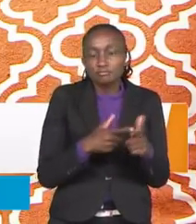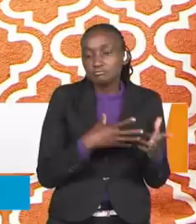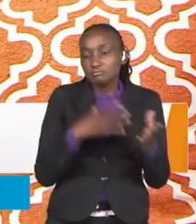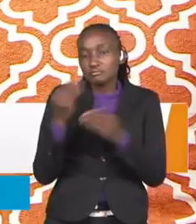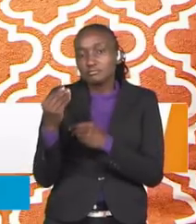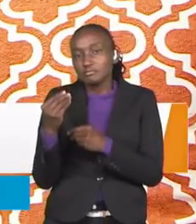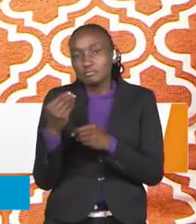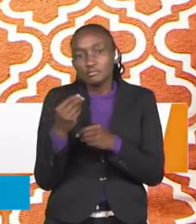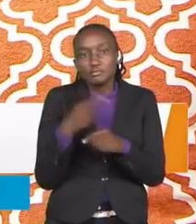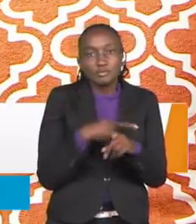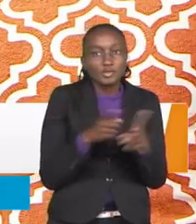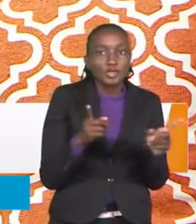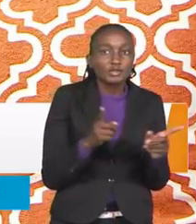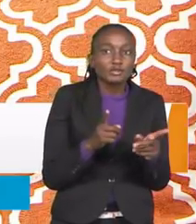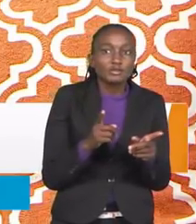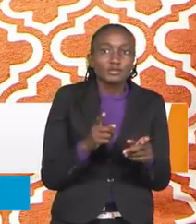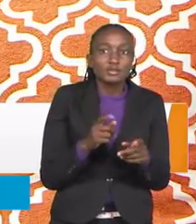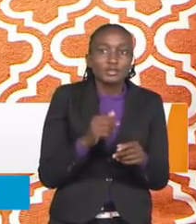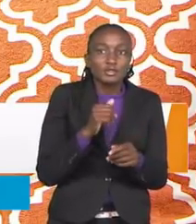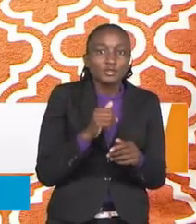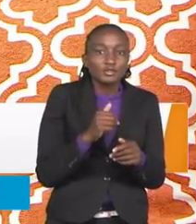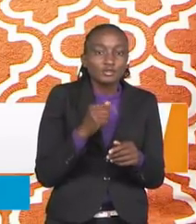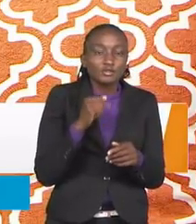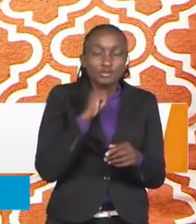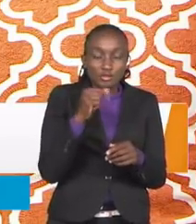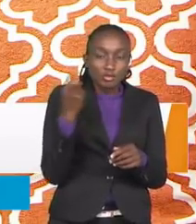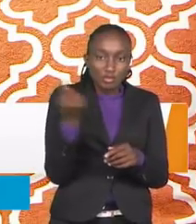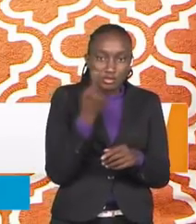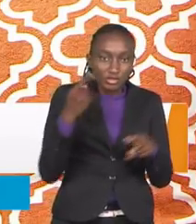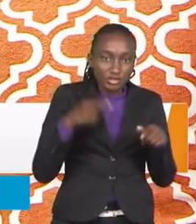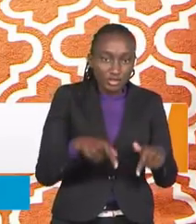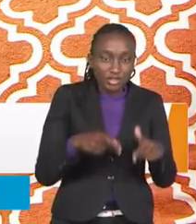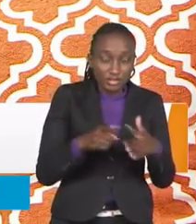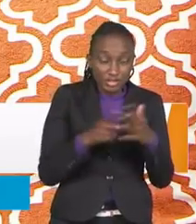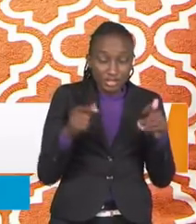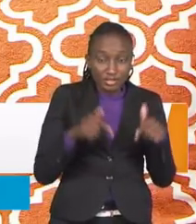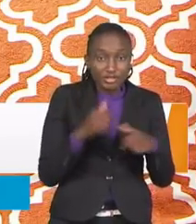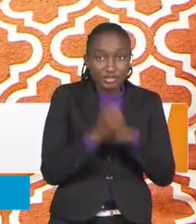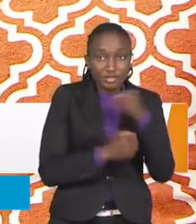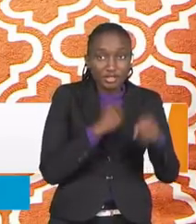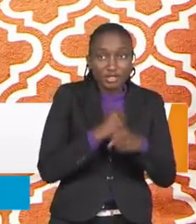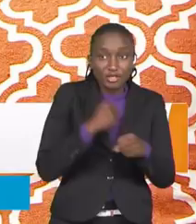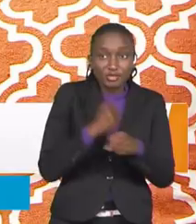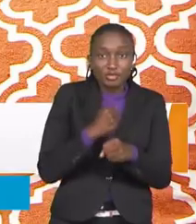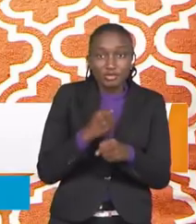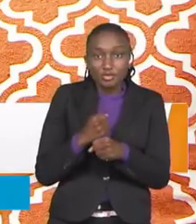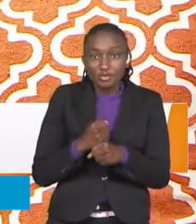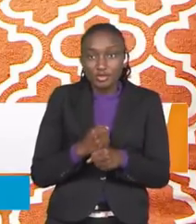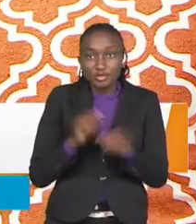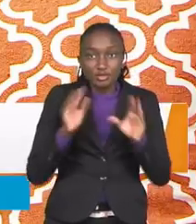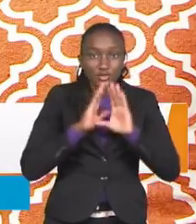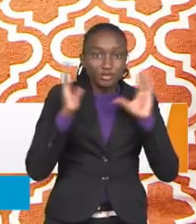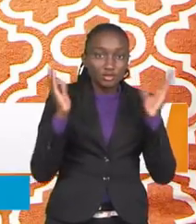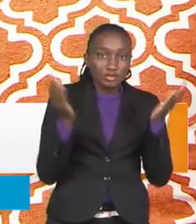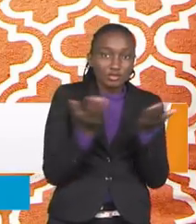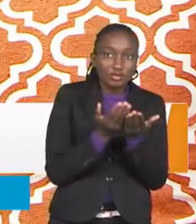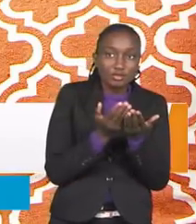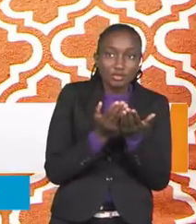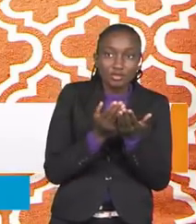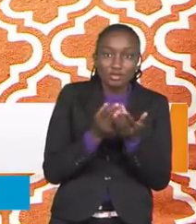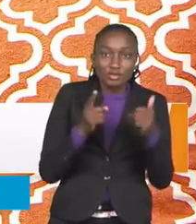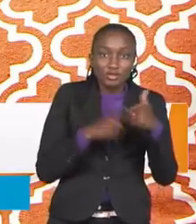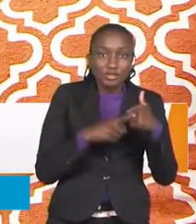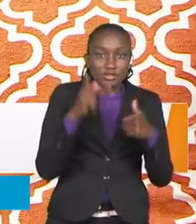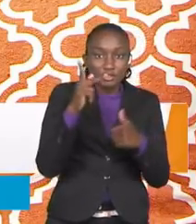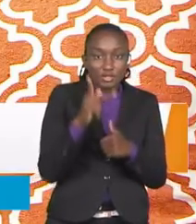but we didn't only start this initiative this year. We've actually been doing it, the Global 6K Angaza na Maji. We've